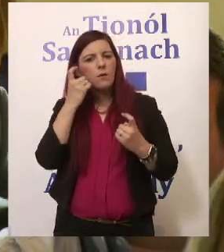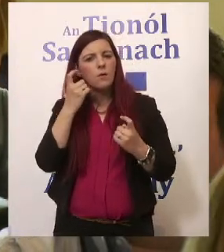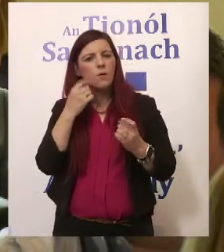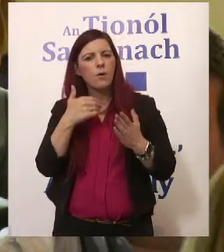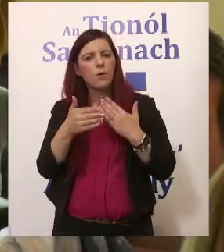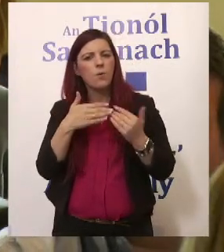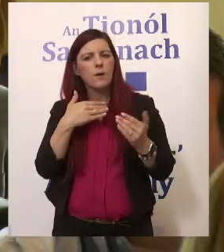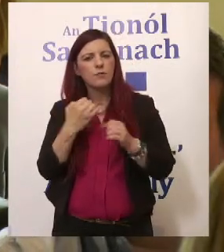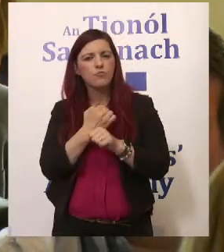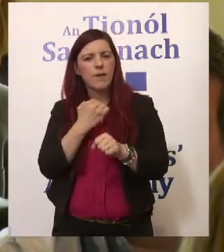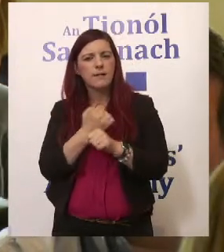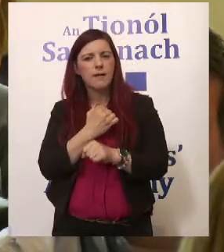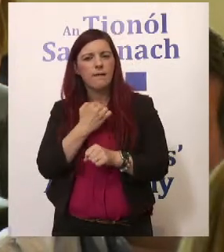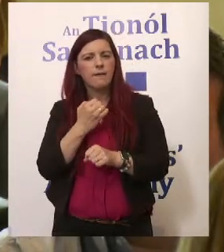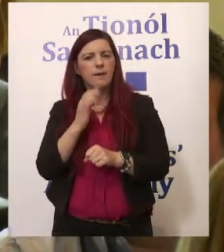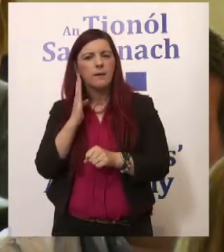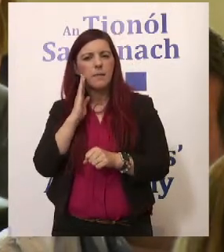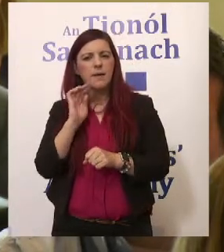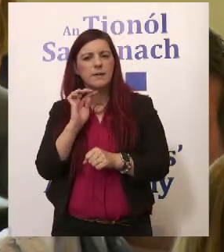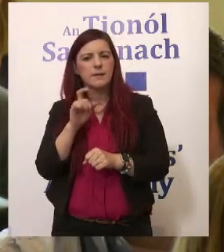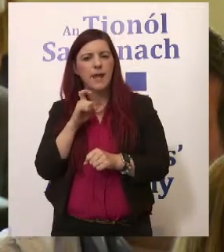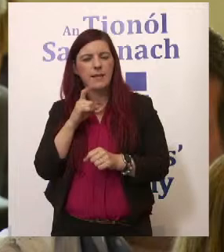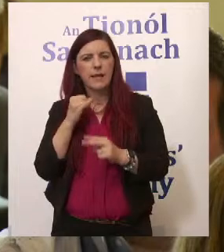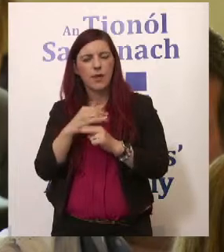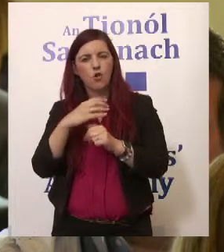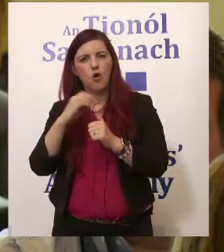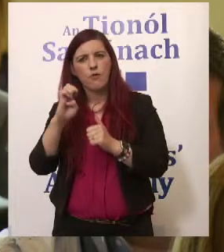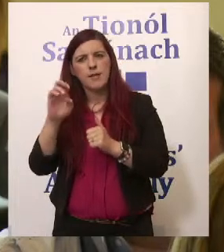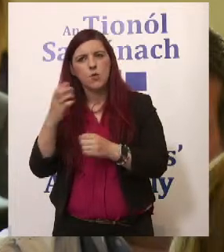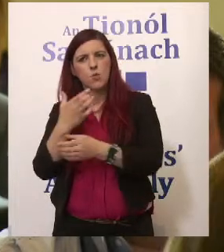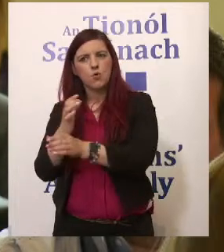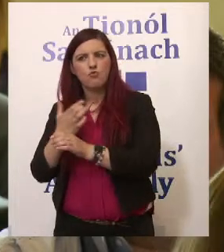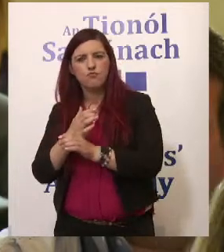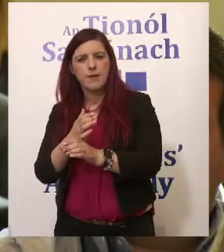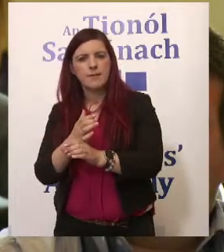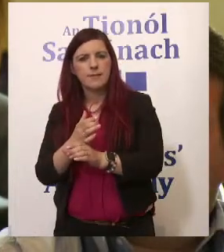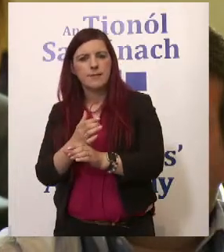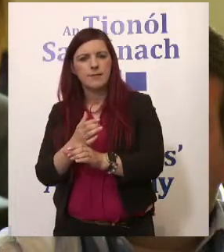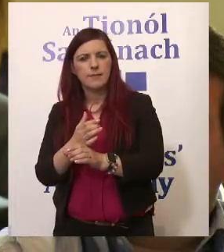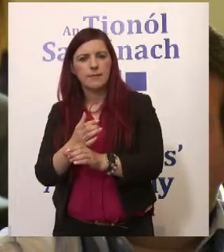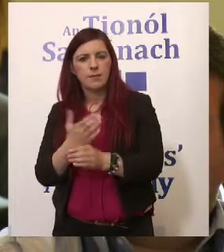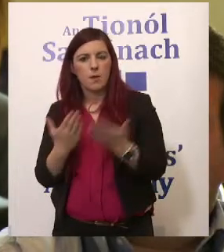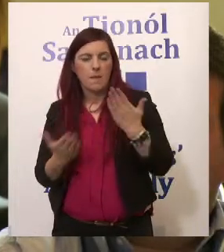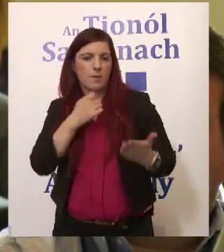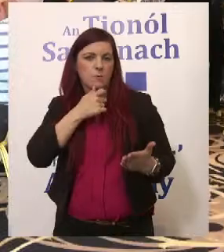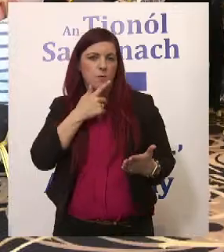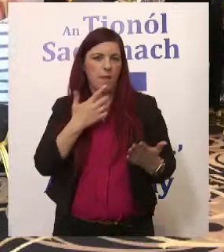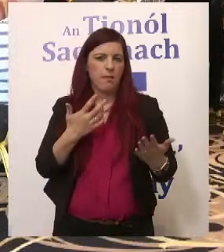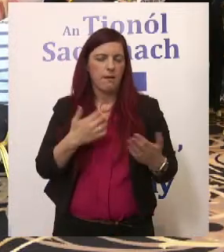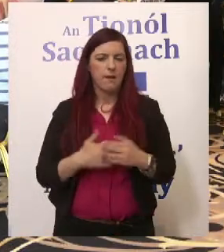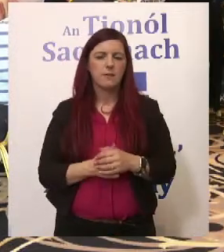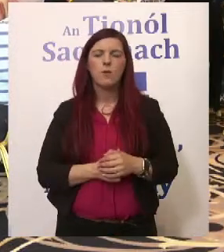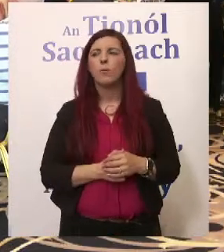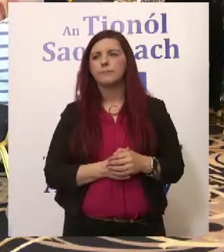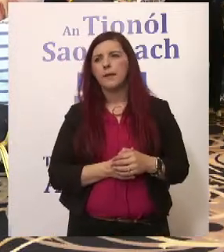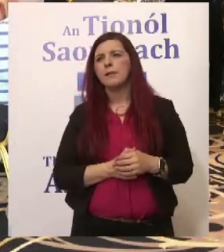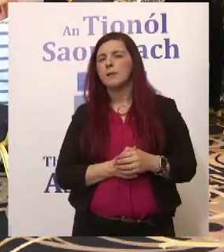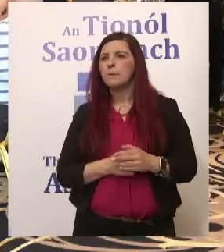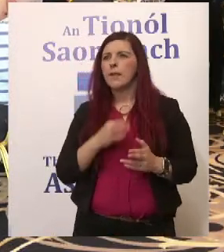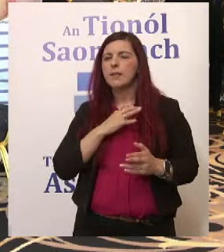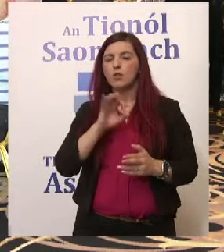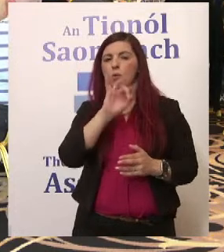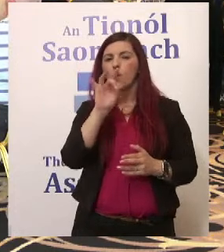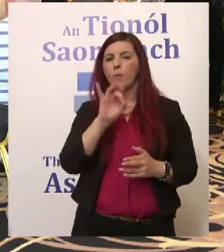cities around the EU countries compared to Dublin? So that's a good question.